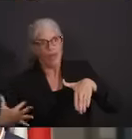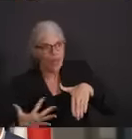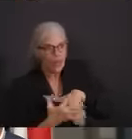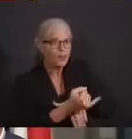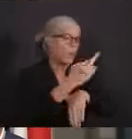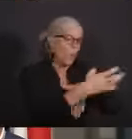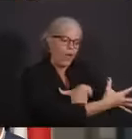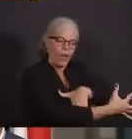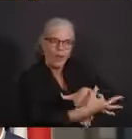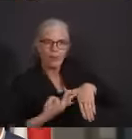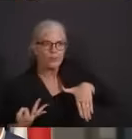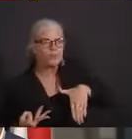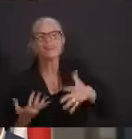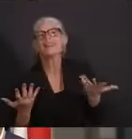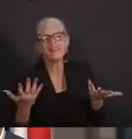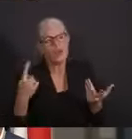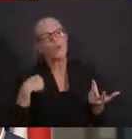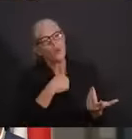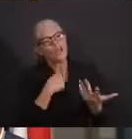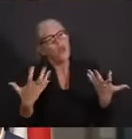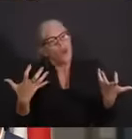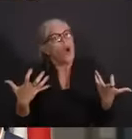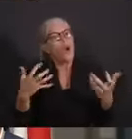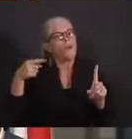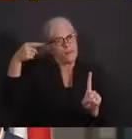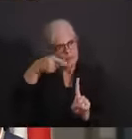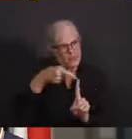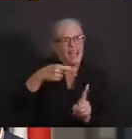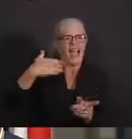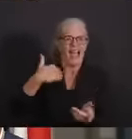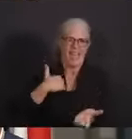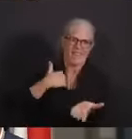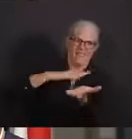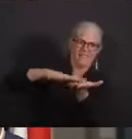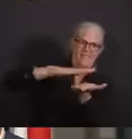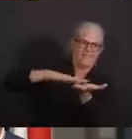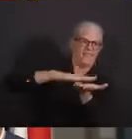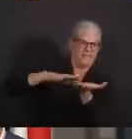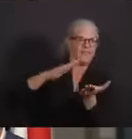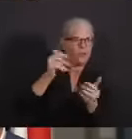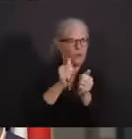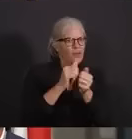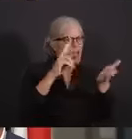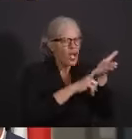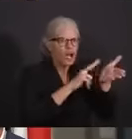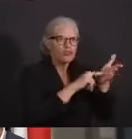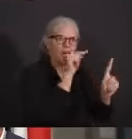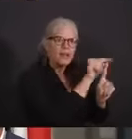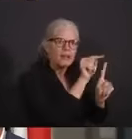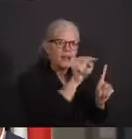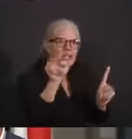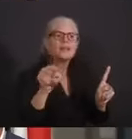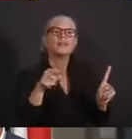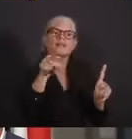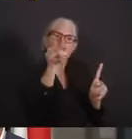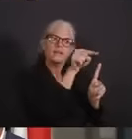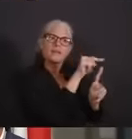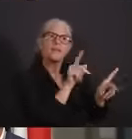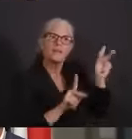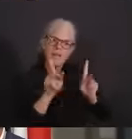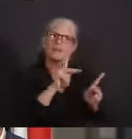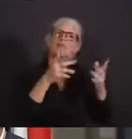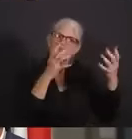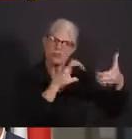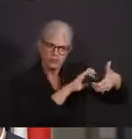so we want to be able to have them with contractors and have them have things working with the